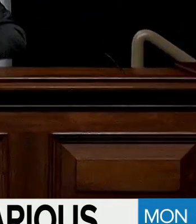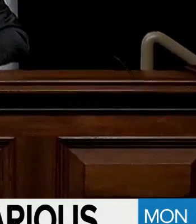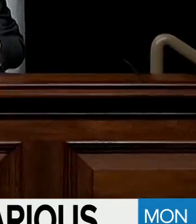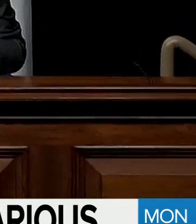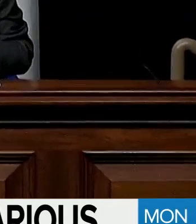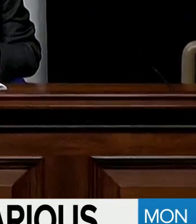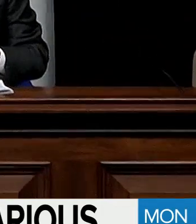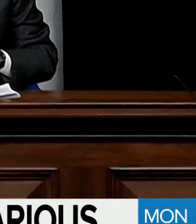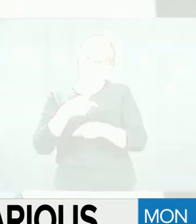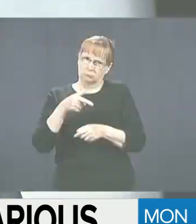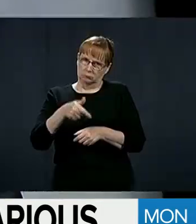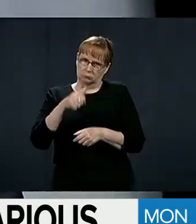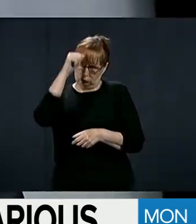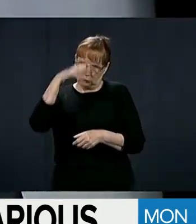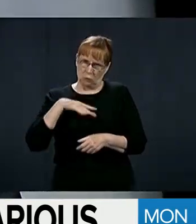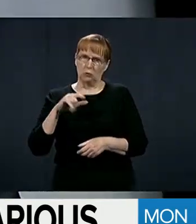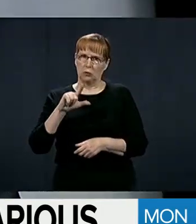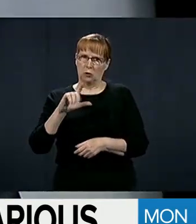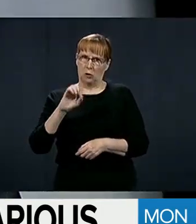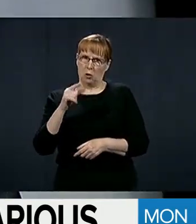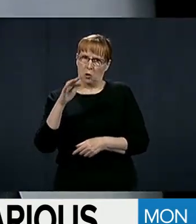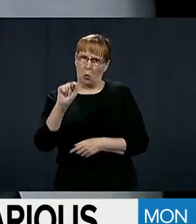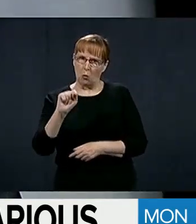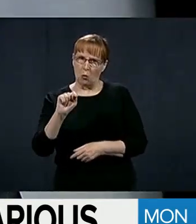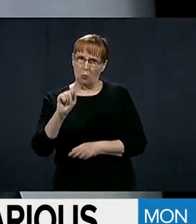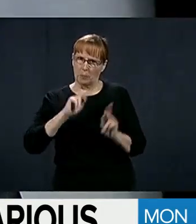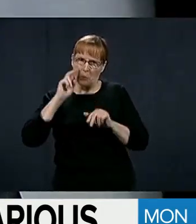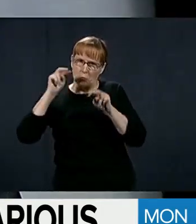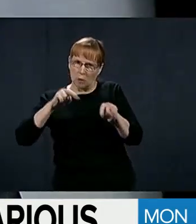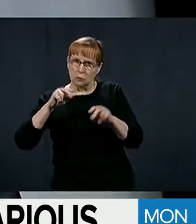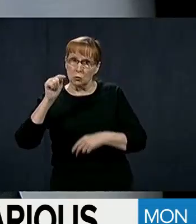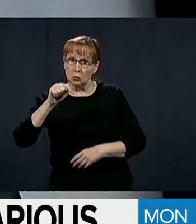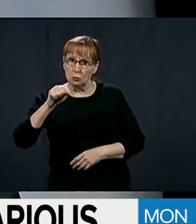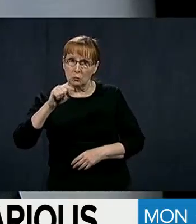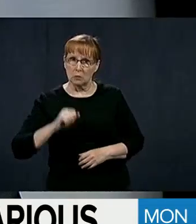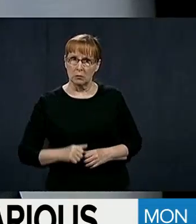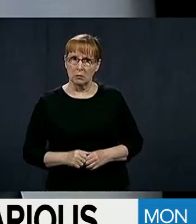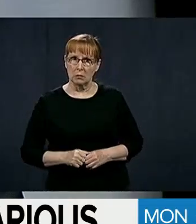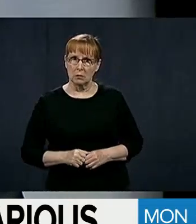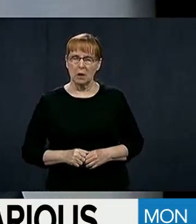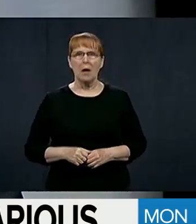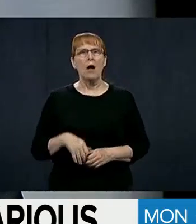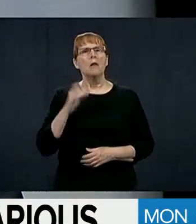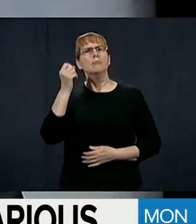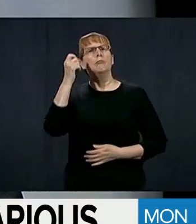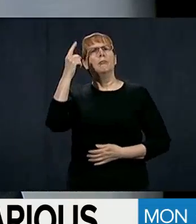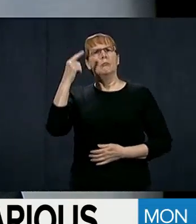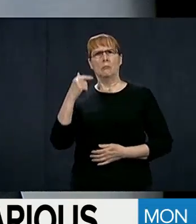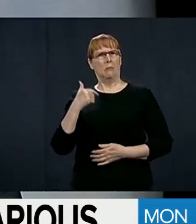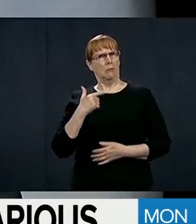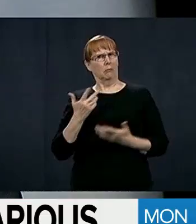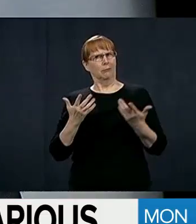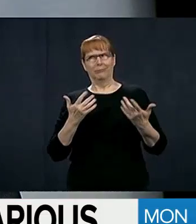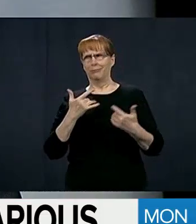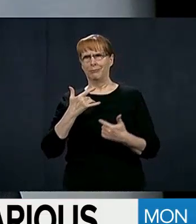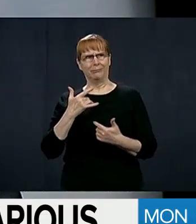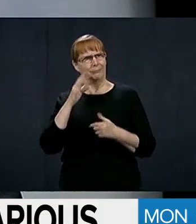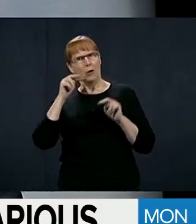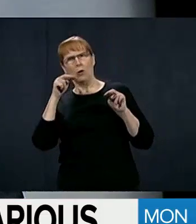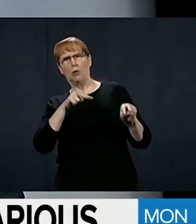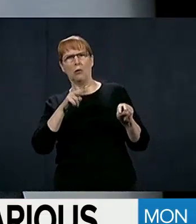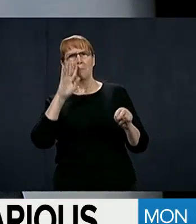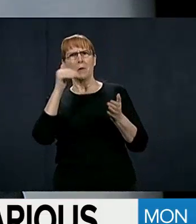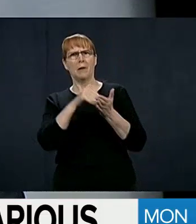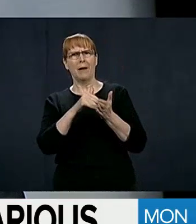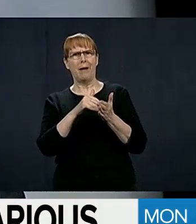precarious in Montreal. There's nobody who's more worried than I am about the Montreal situation. That's why